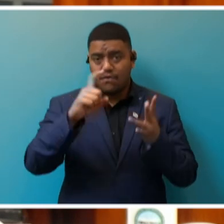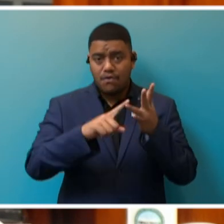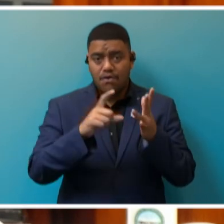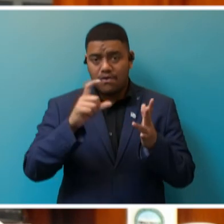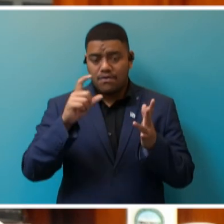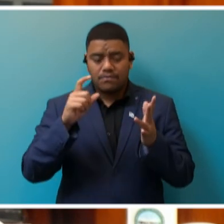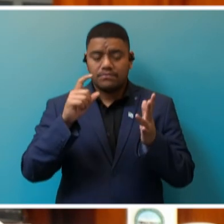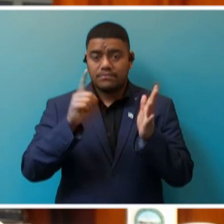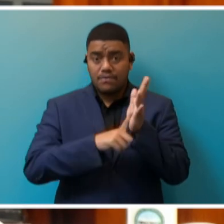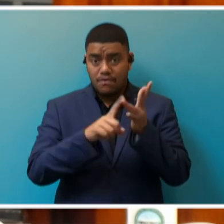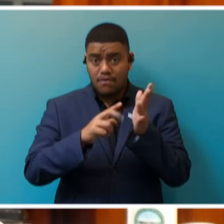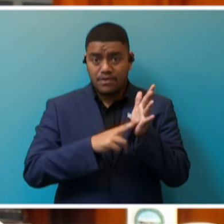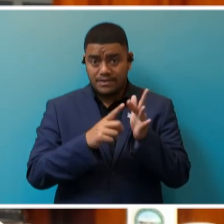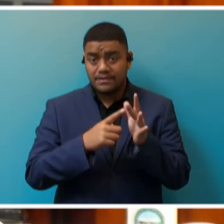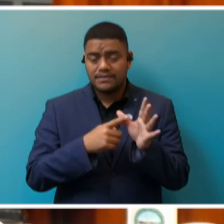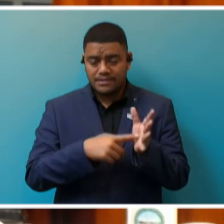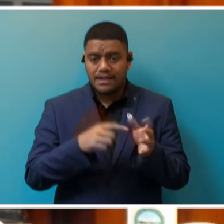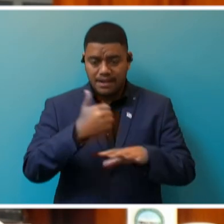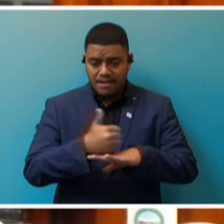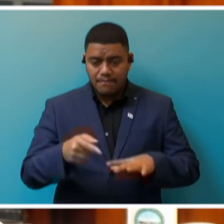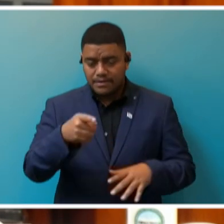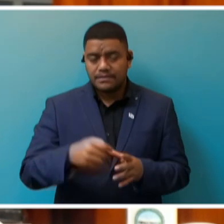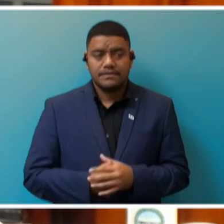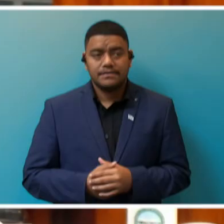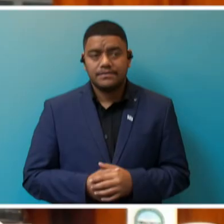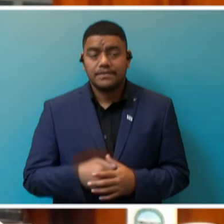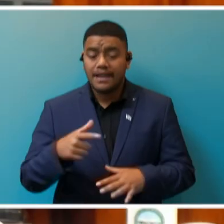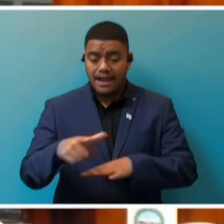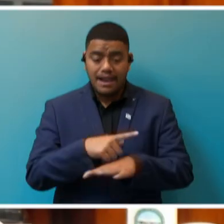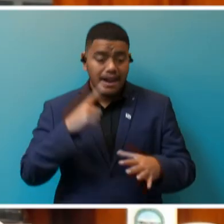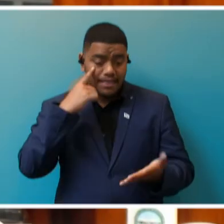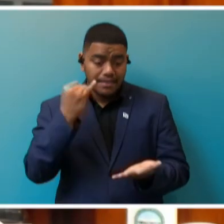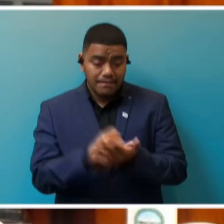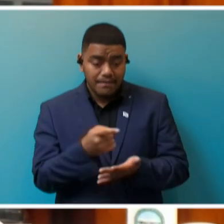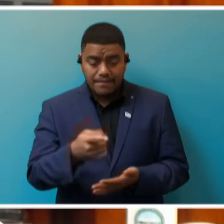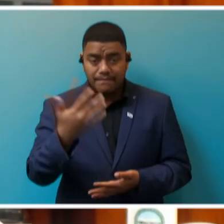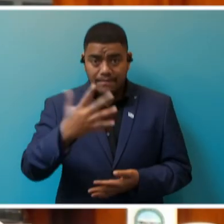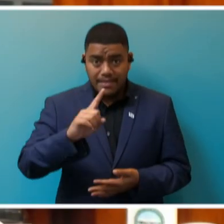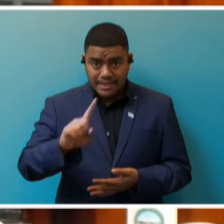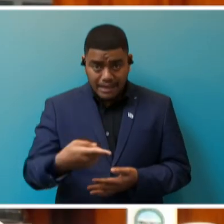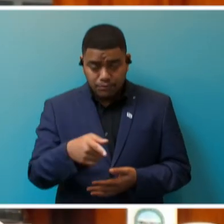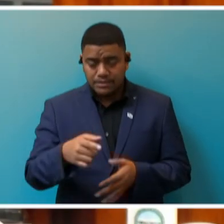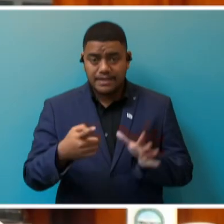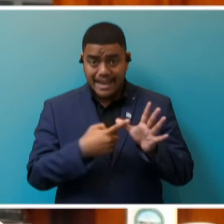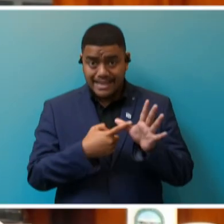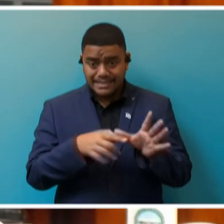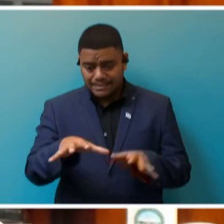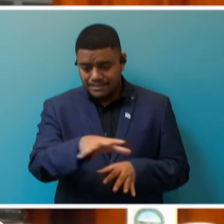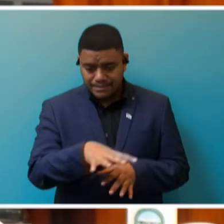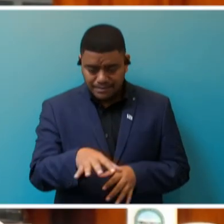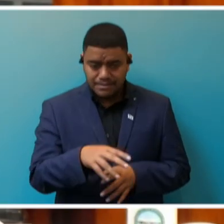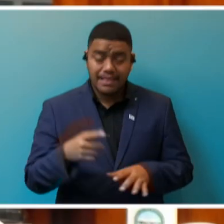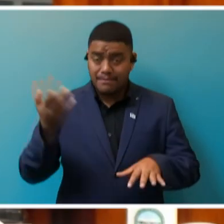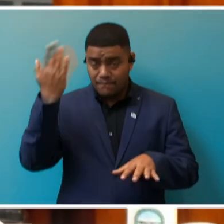an industry for the colony. And the land that was identified, which is the 15,000 acres, was also proposed at the